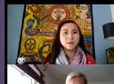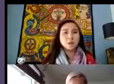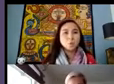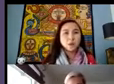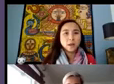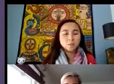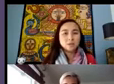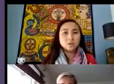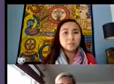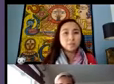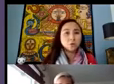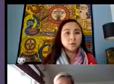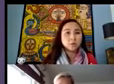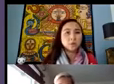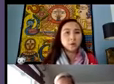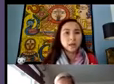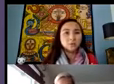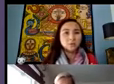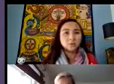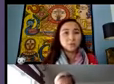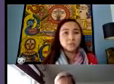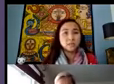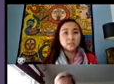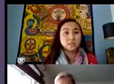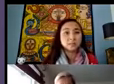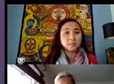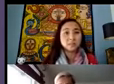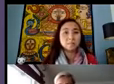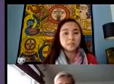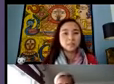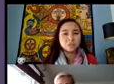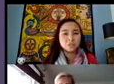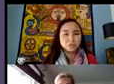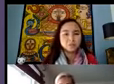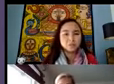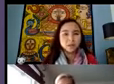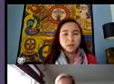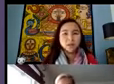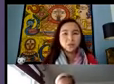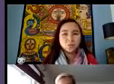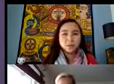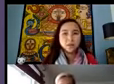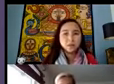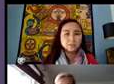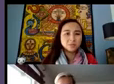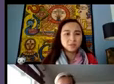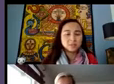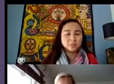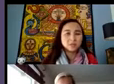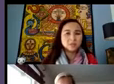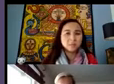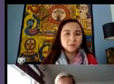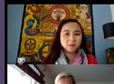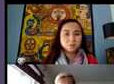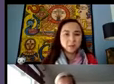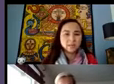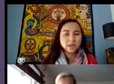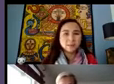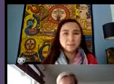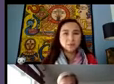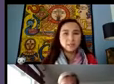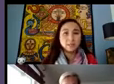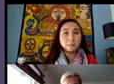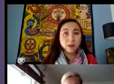p.m., we're going to be talking about elder abuse and substance misuse. And you want to come to this because Marilyn